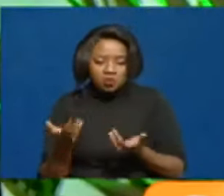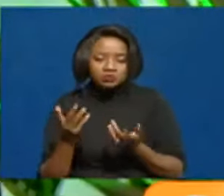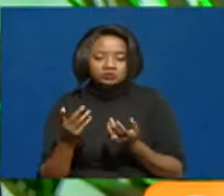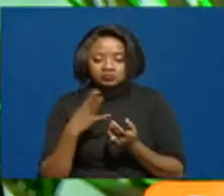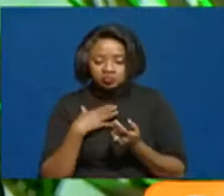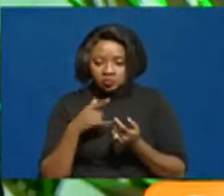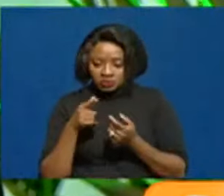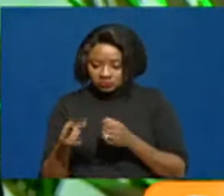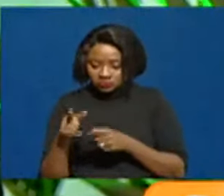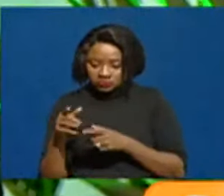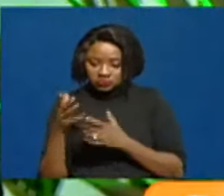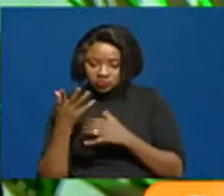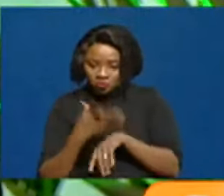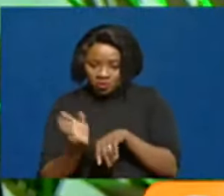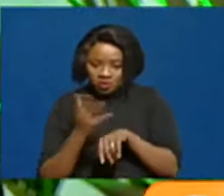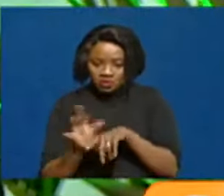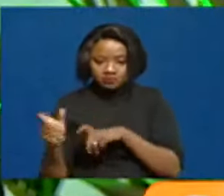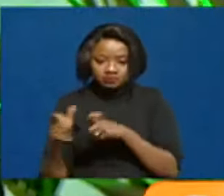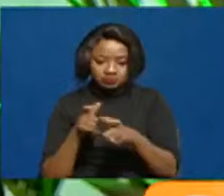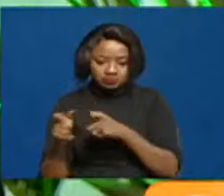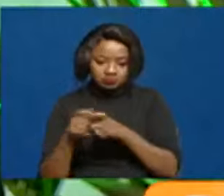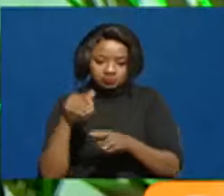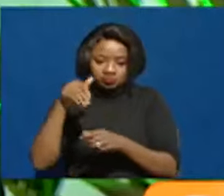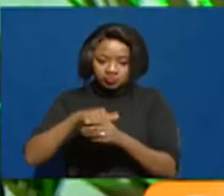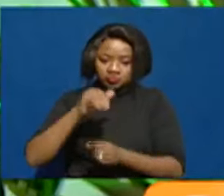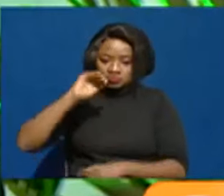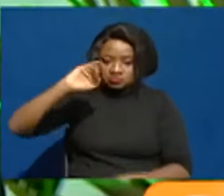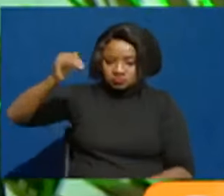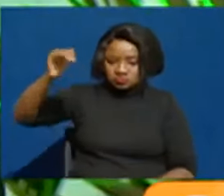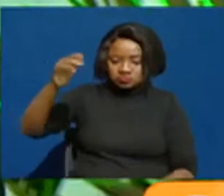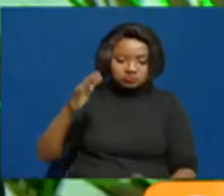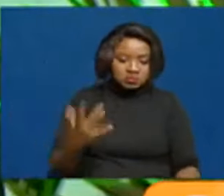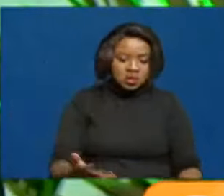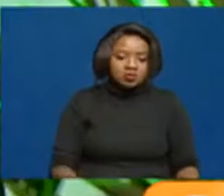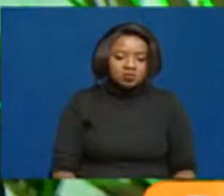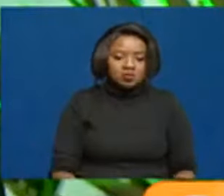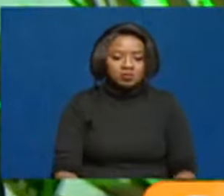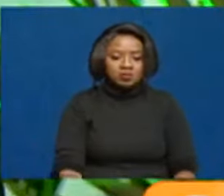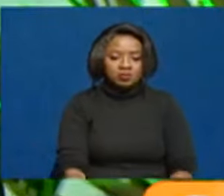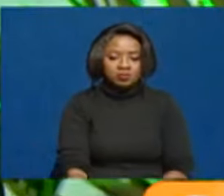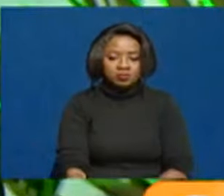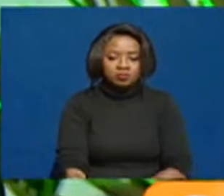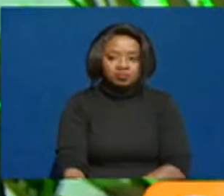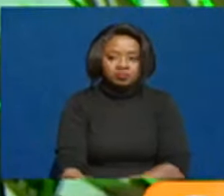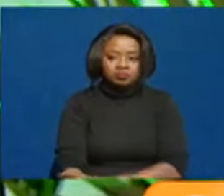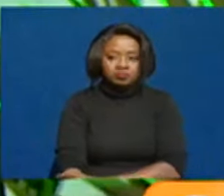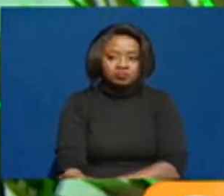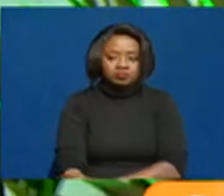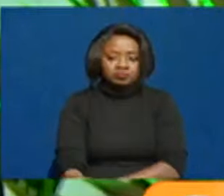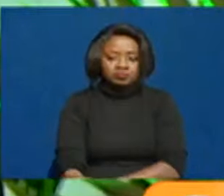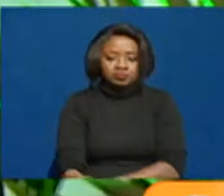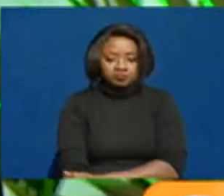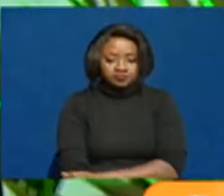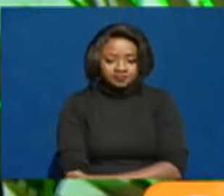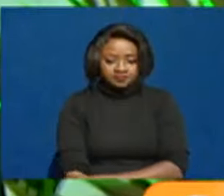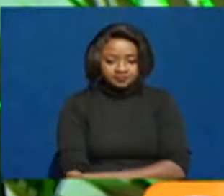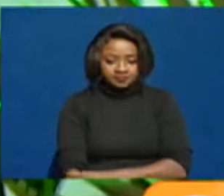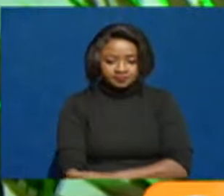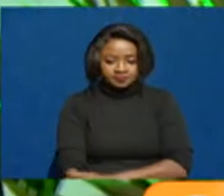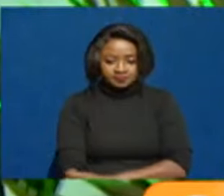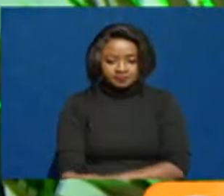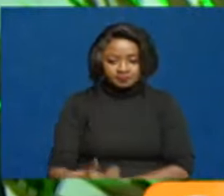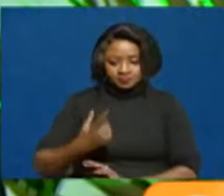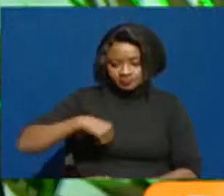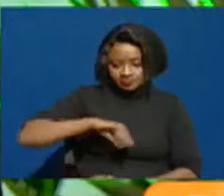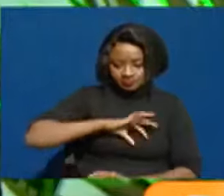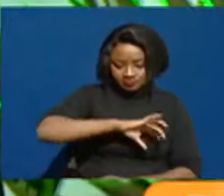waste management in the town. Now, the county looks at the Sustainable Waste